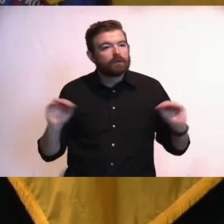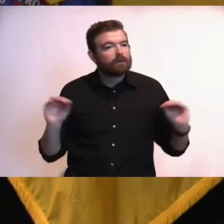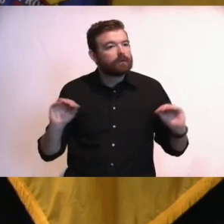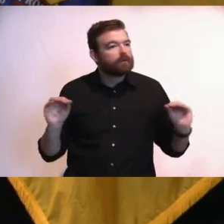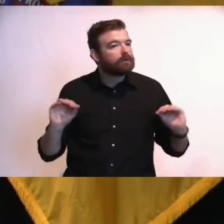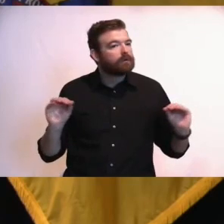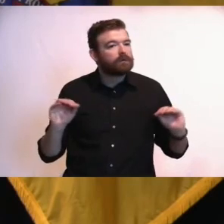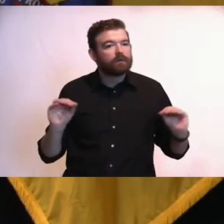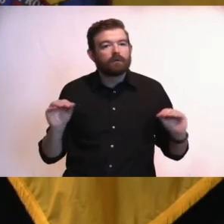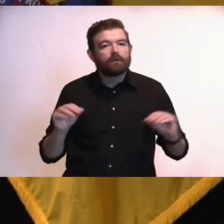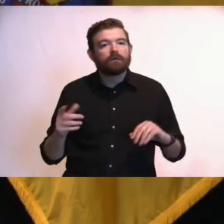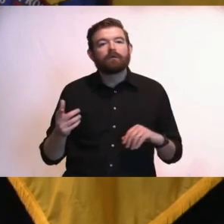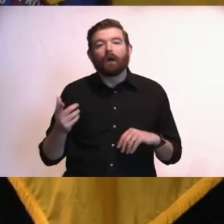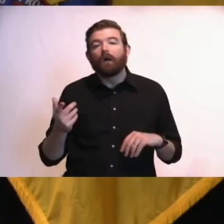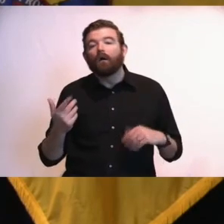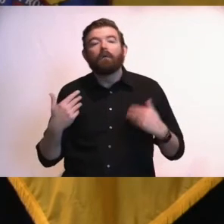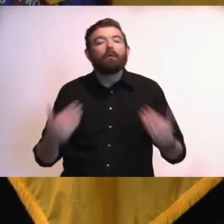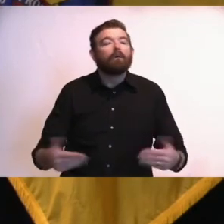any color on either